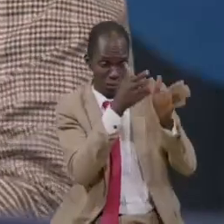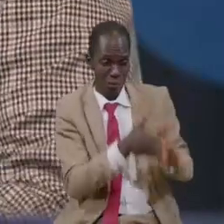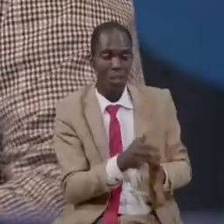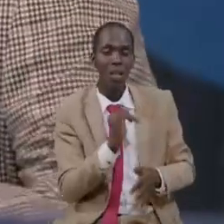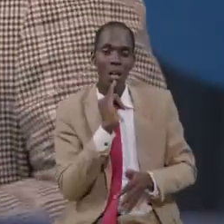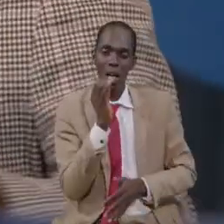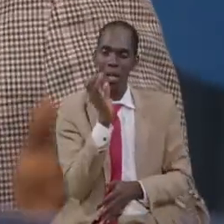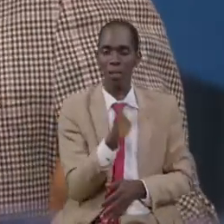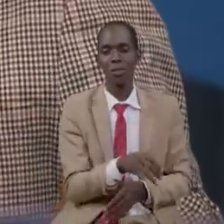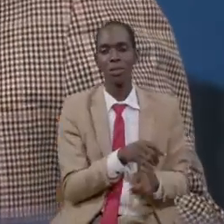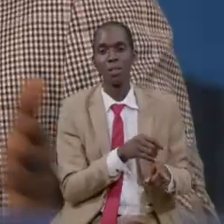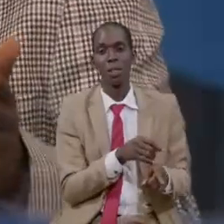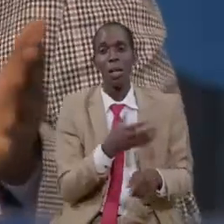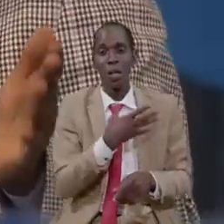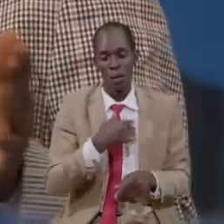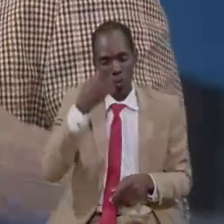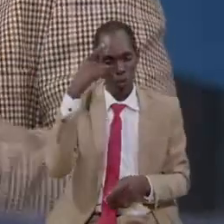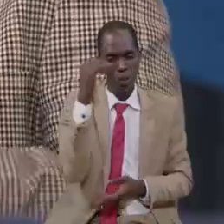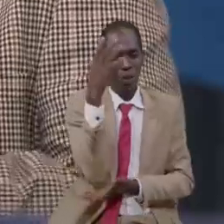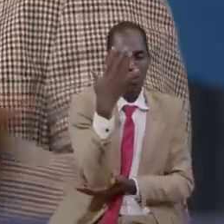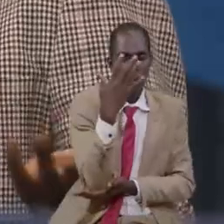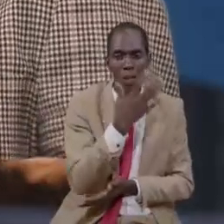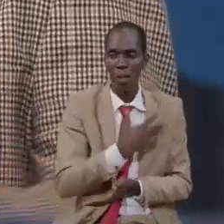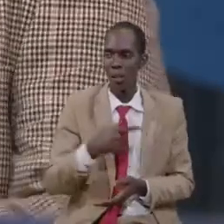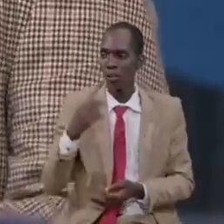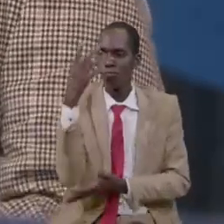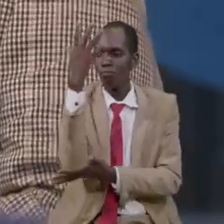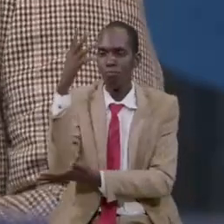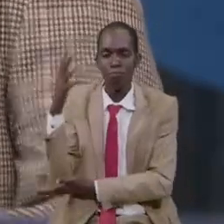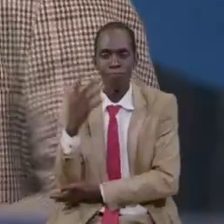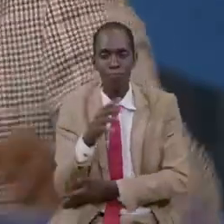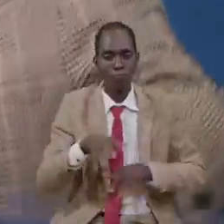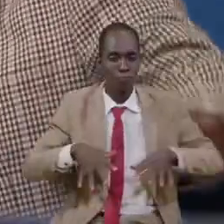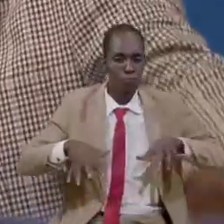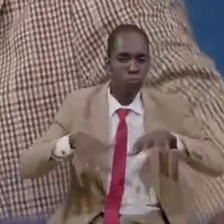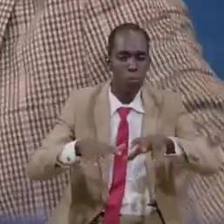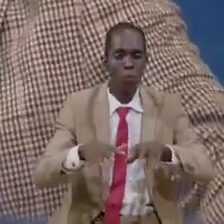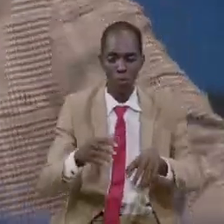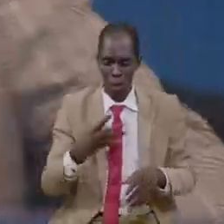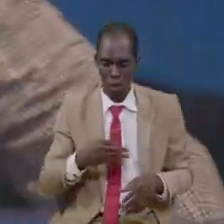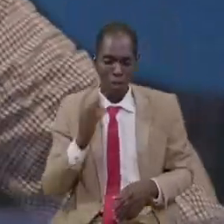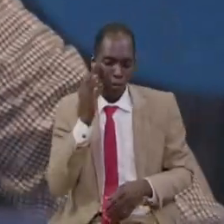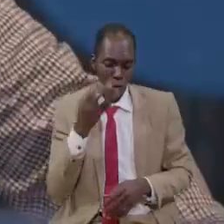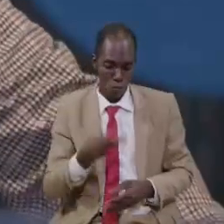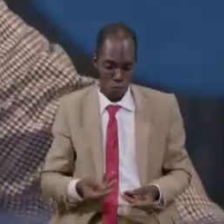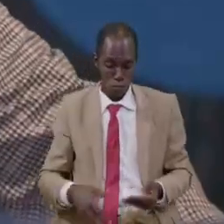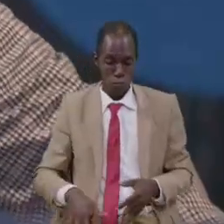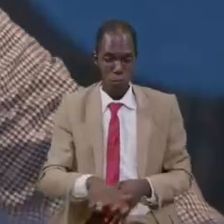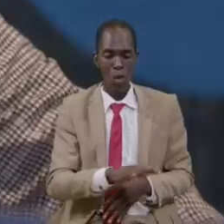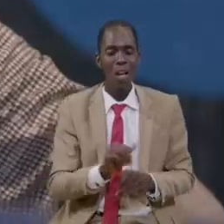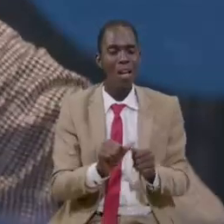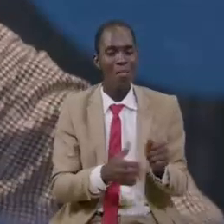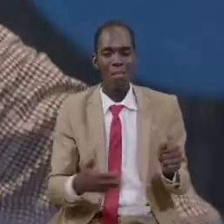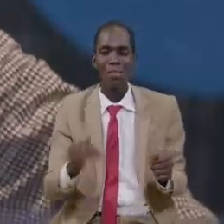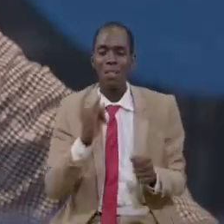and the forest and the grass and the fruit of the ground, everything is cursed. There's no way you can